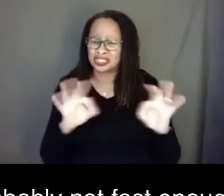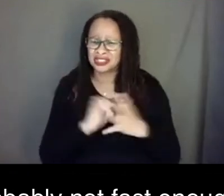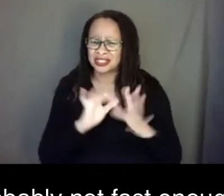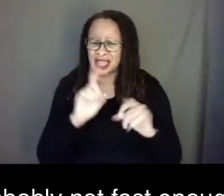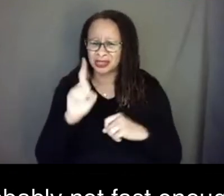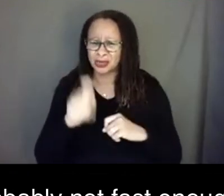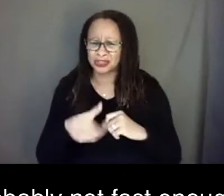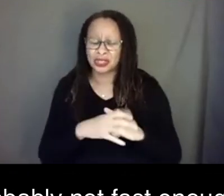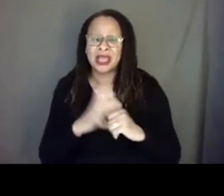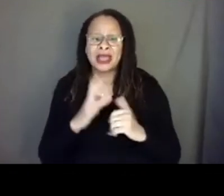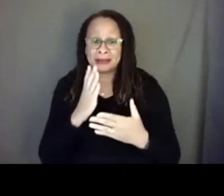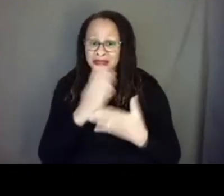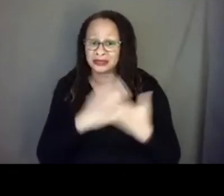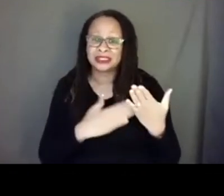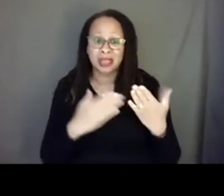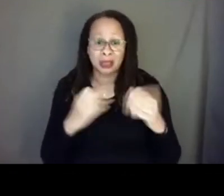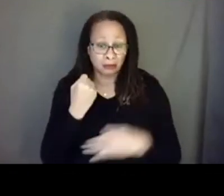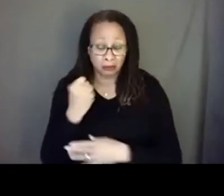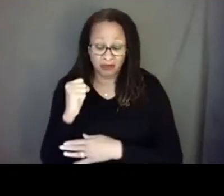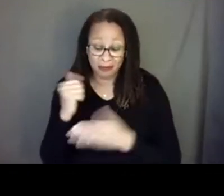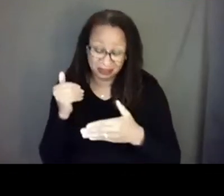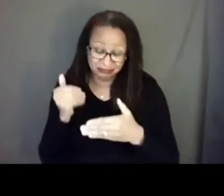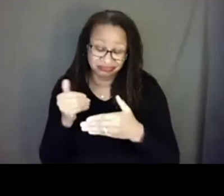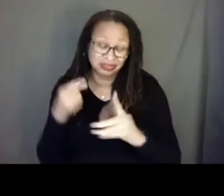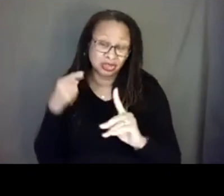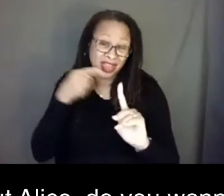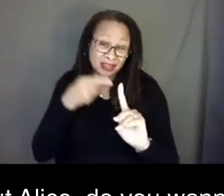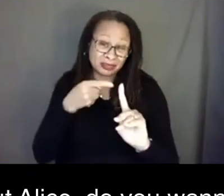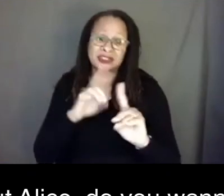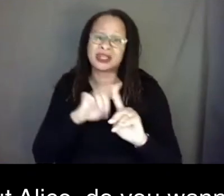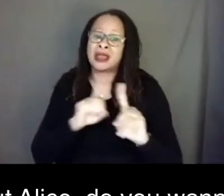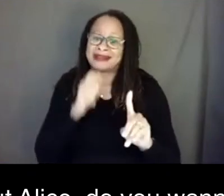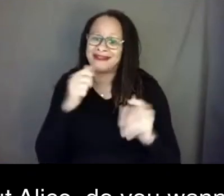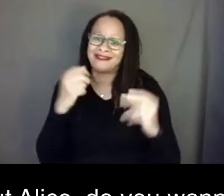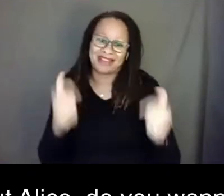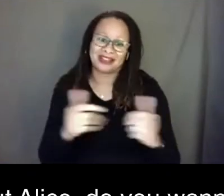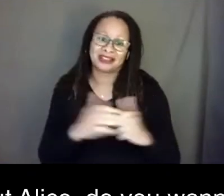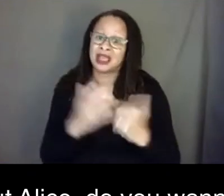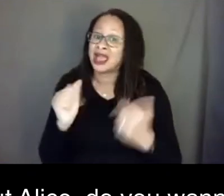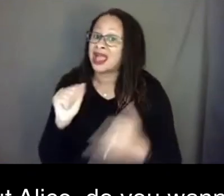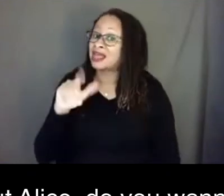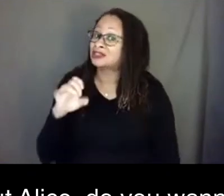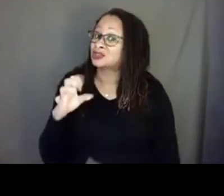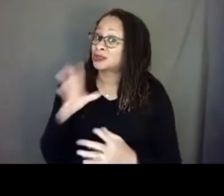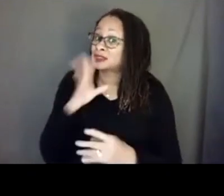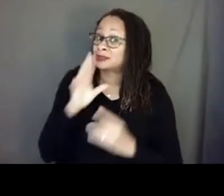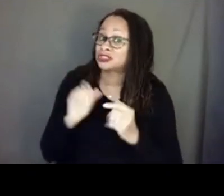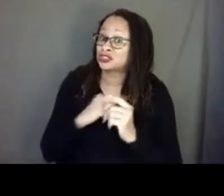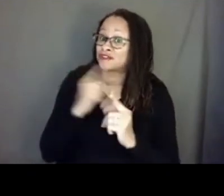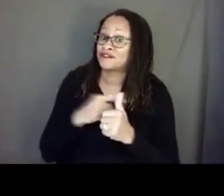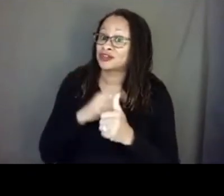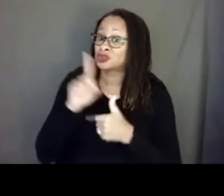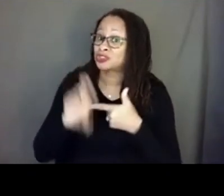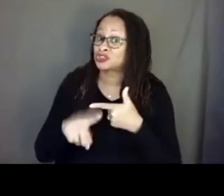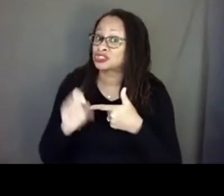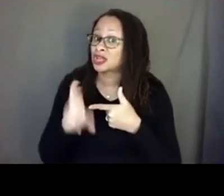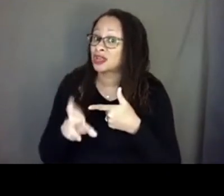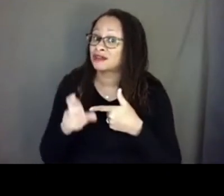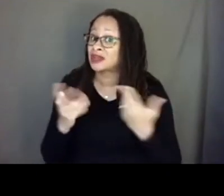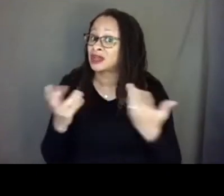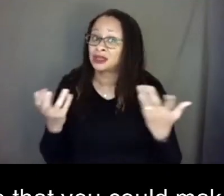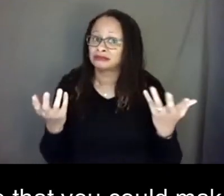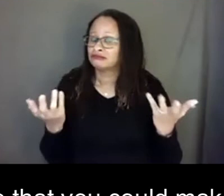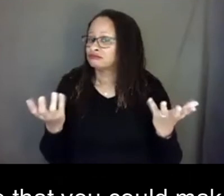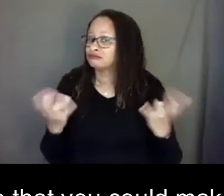movement in that towards that objective. But Alice, do you want to speak to that particular question of, did you